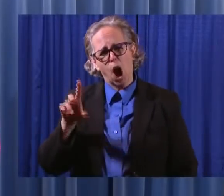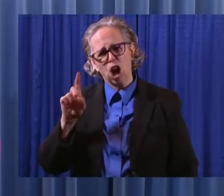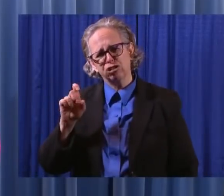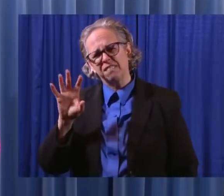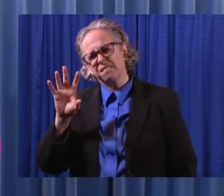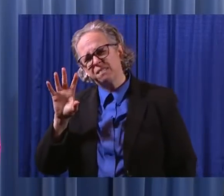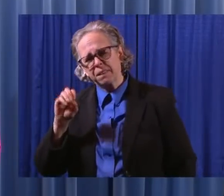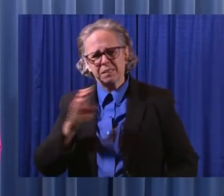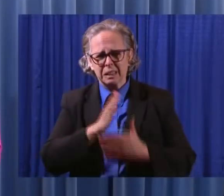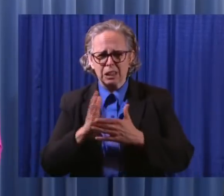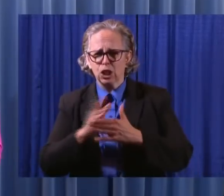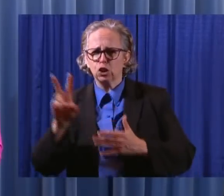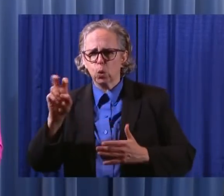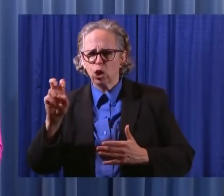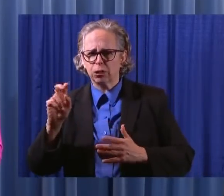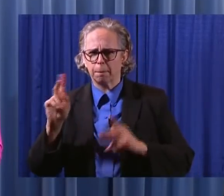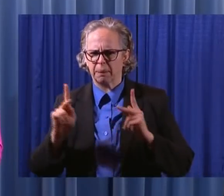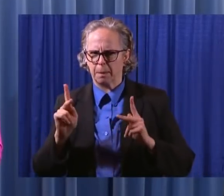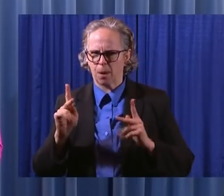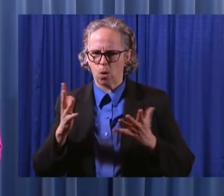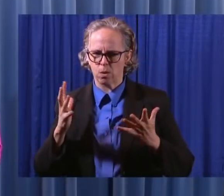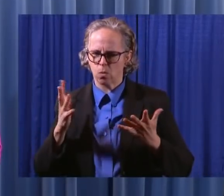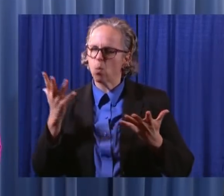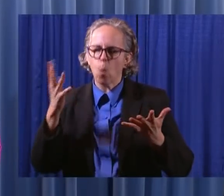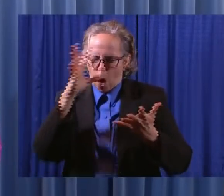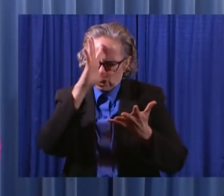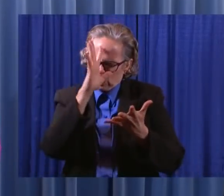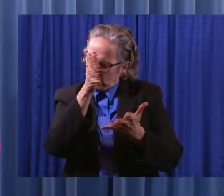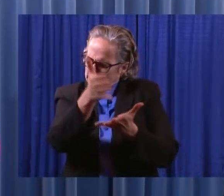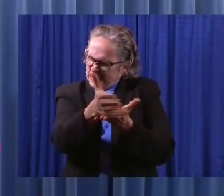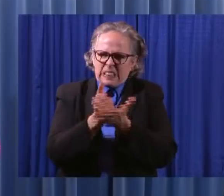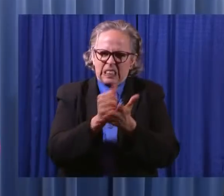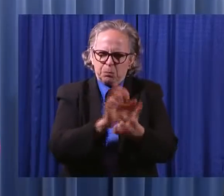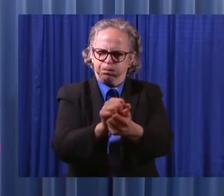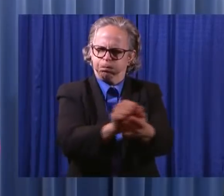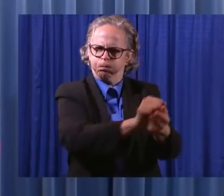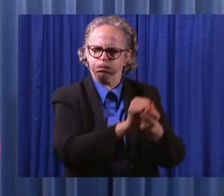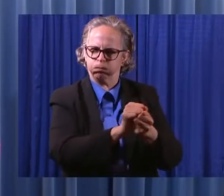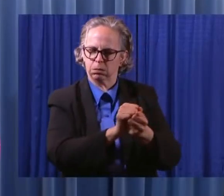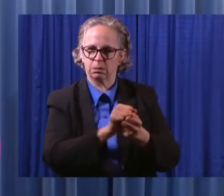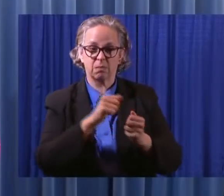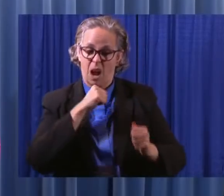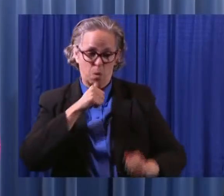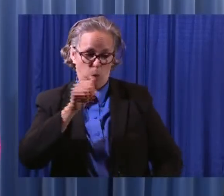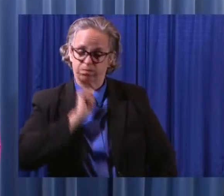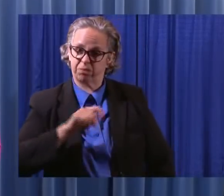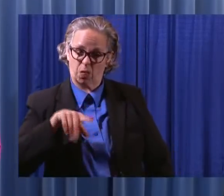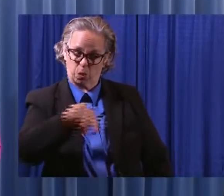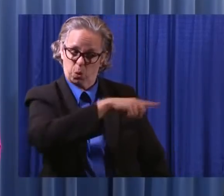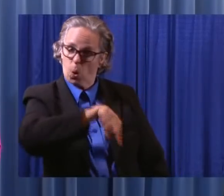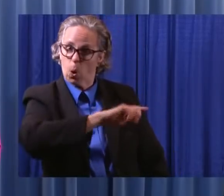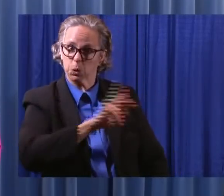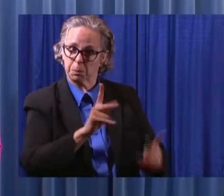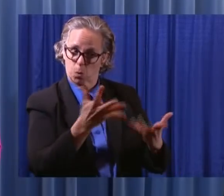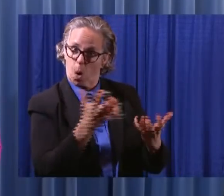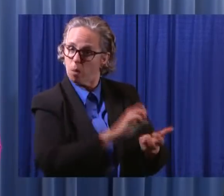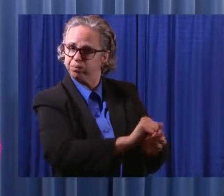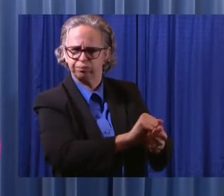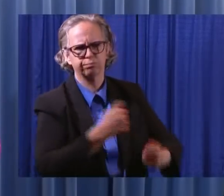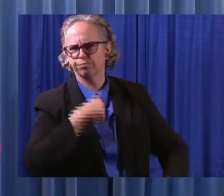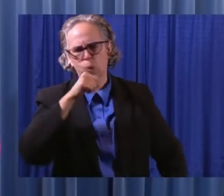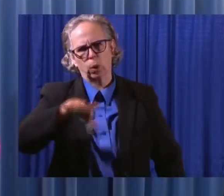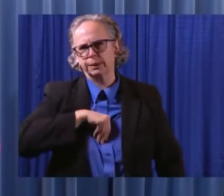who clearly are there for violence, and that violence will not be tolerated. This is